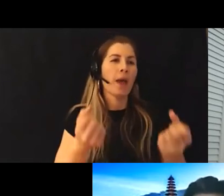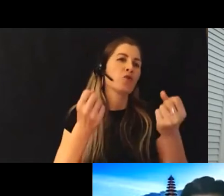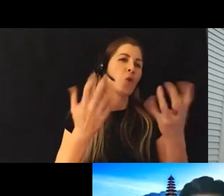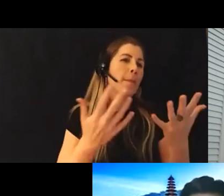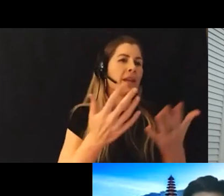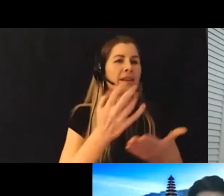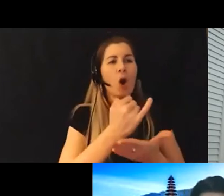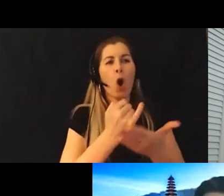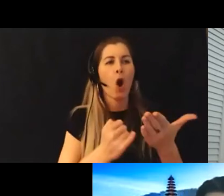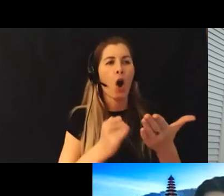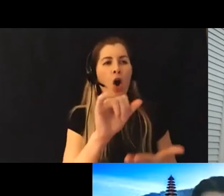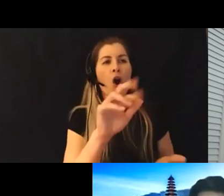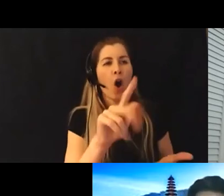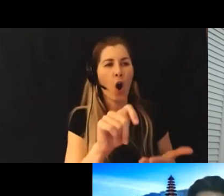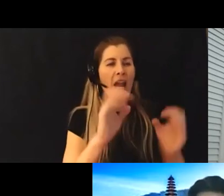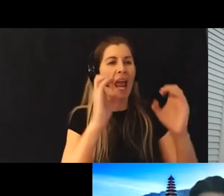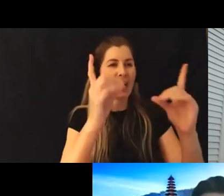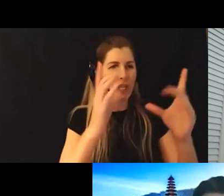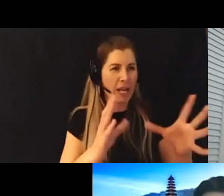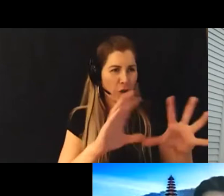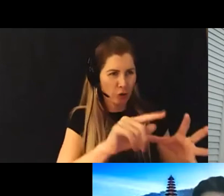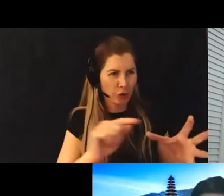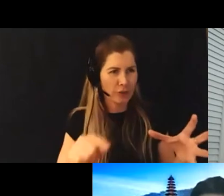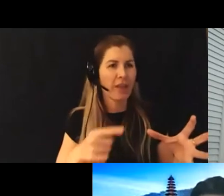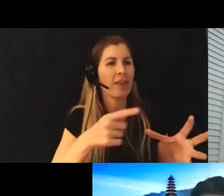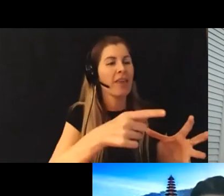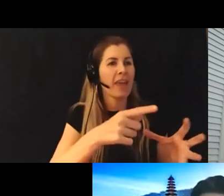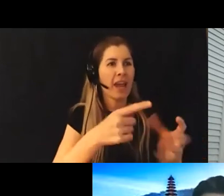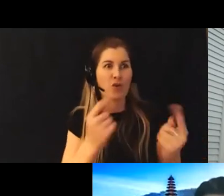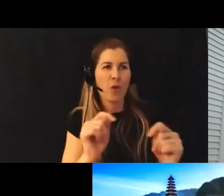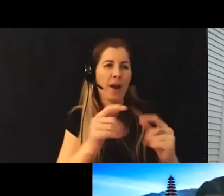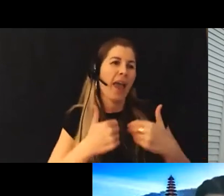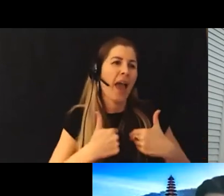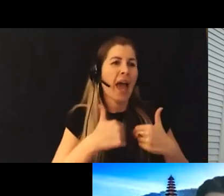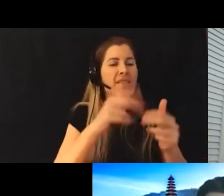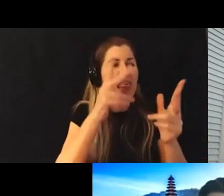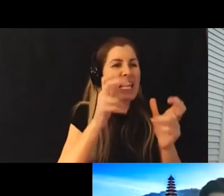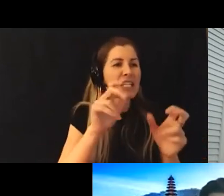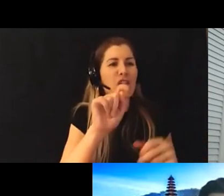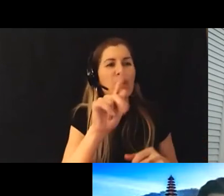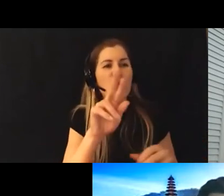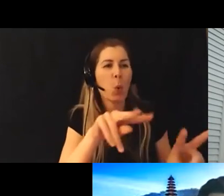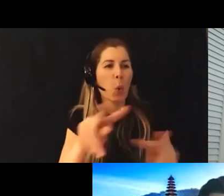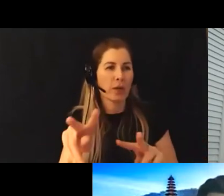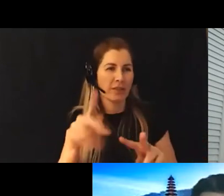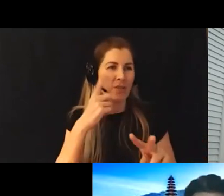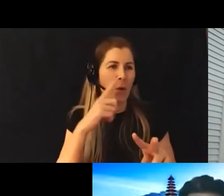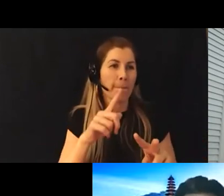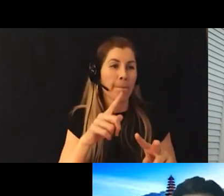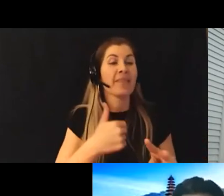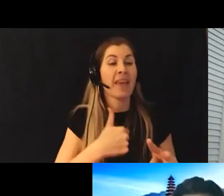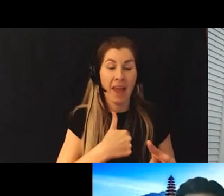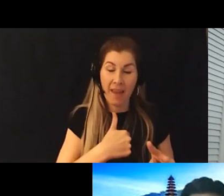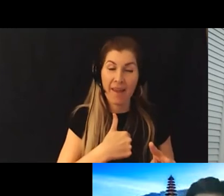have been meeting and that are working on listening tours for teaching artists across the country. So they're regionally happening in